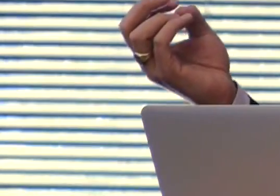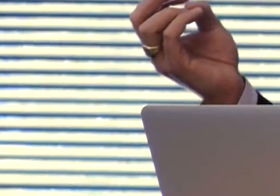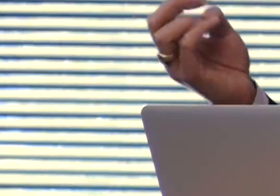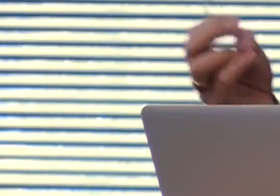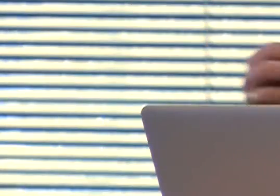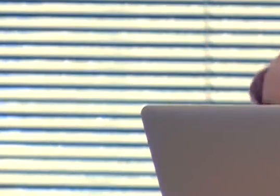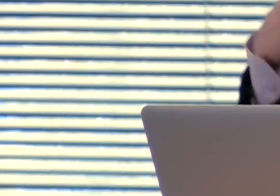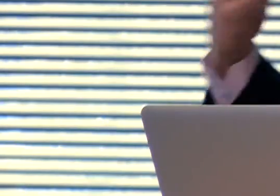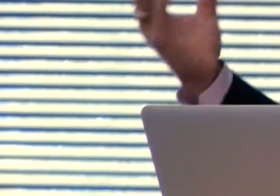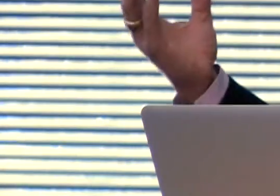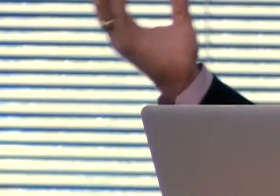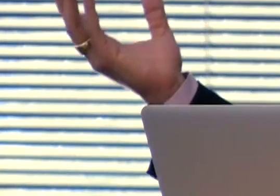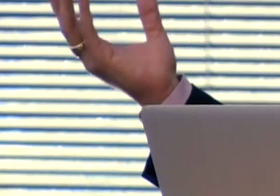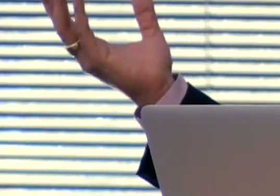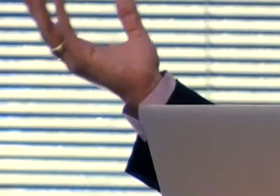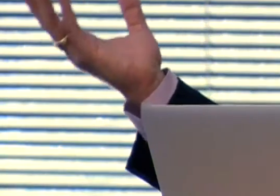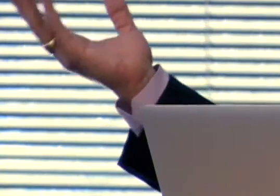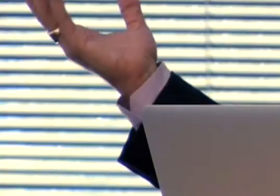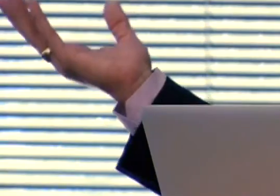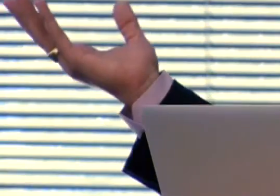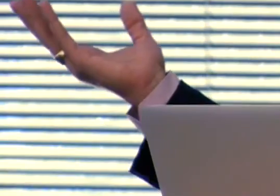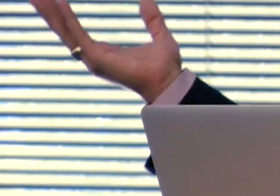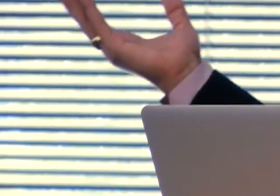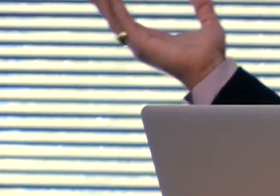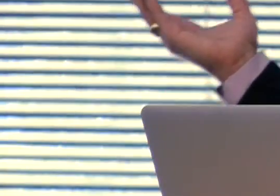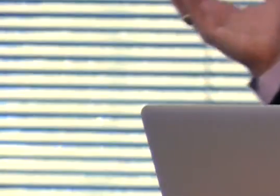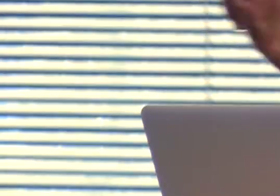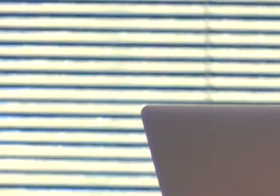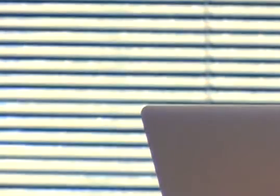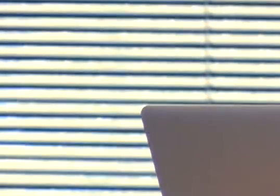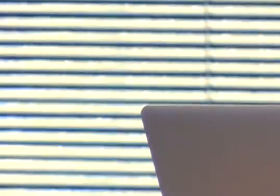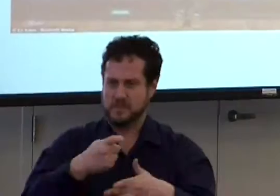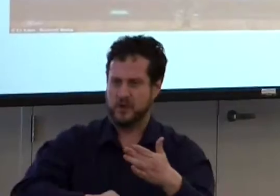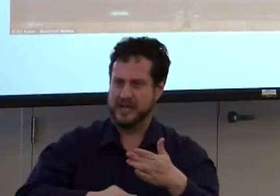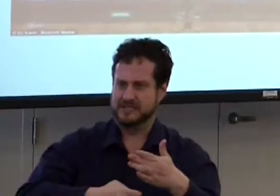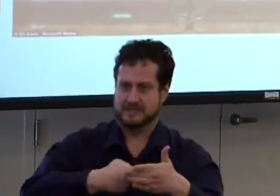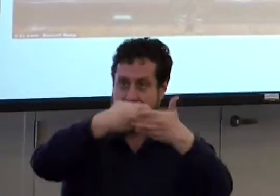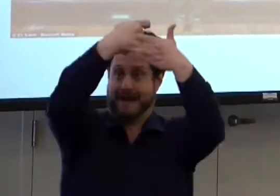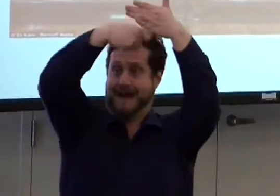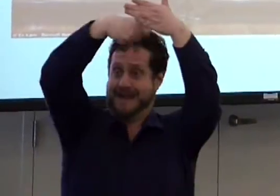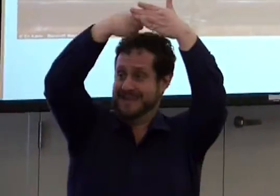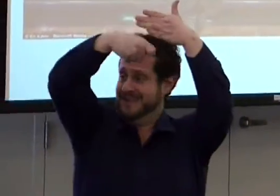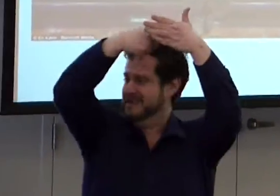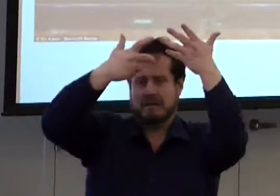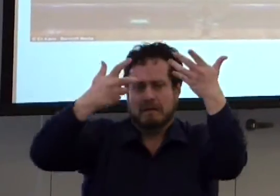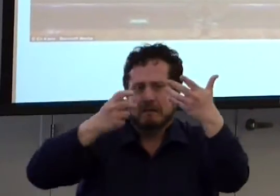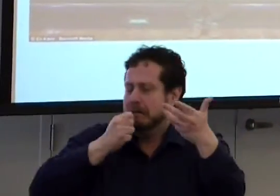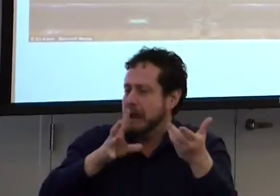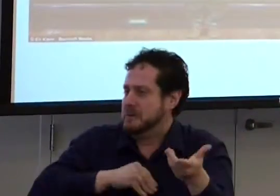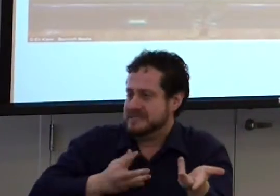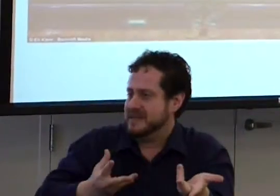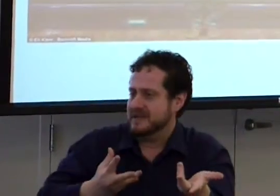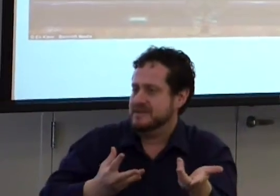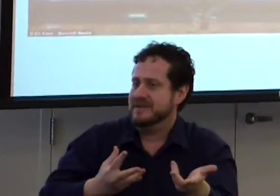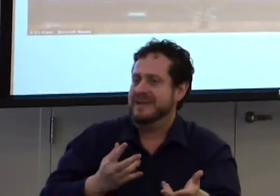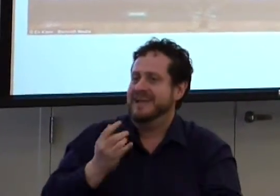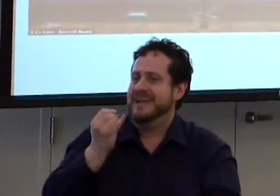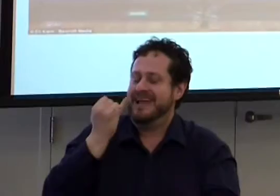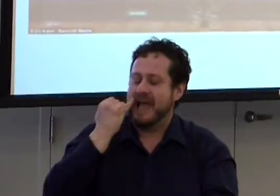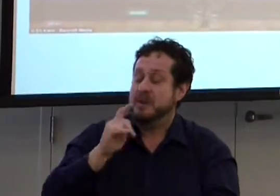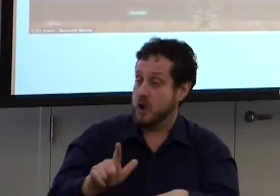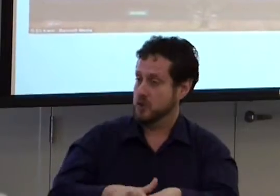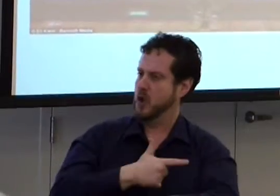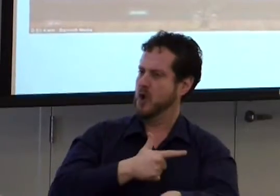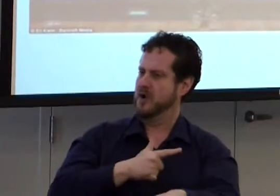friendship, people might say, I don't buy it, right? A long vacation, if you do the same test,